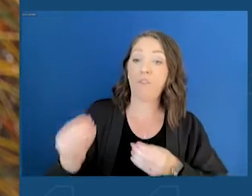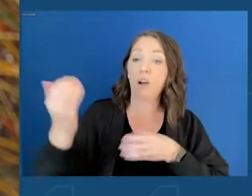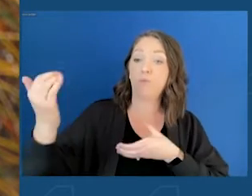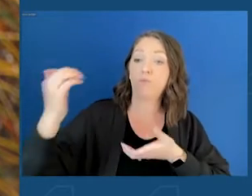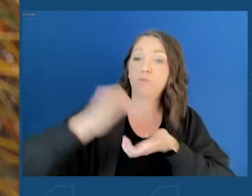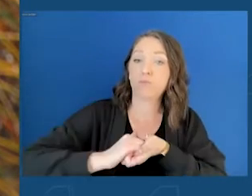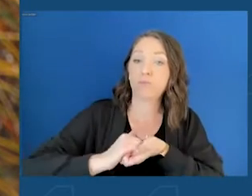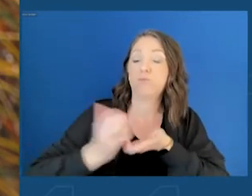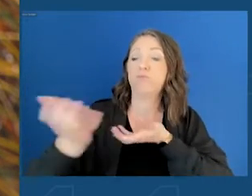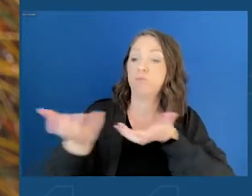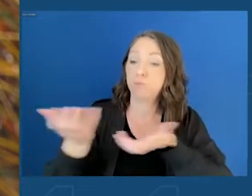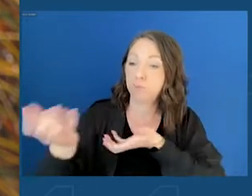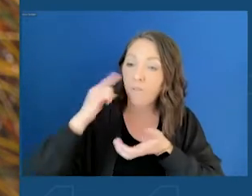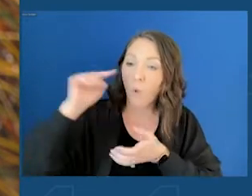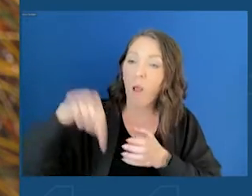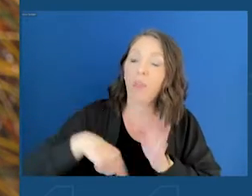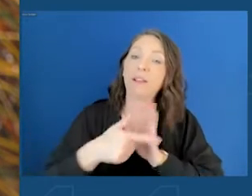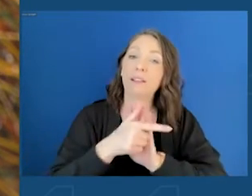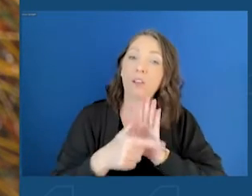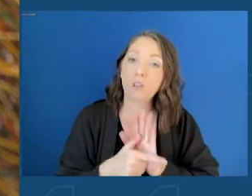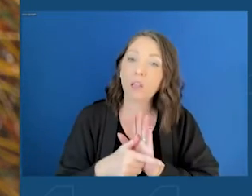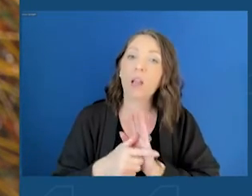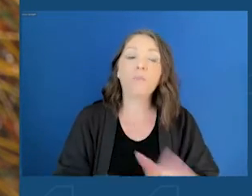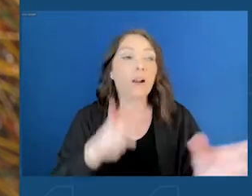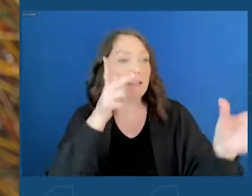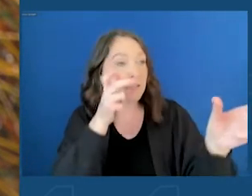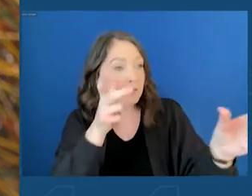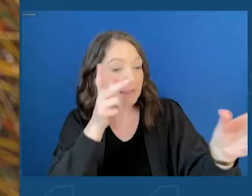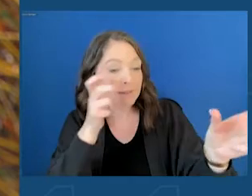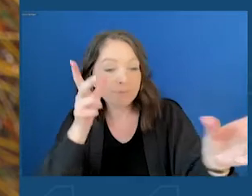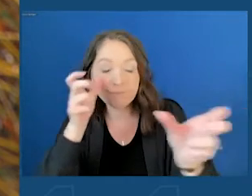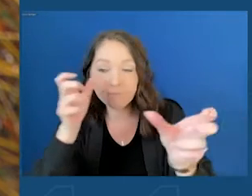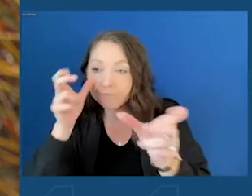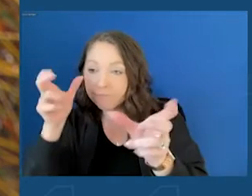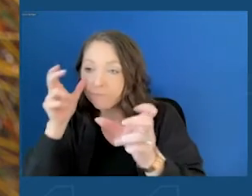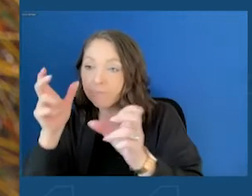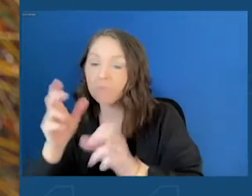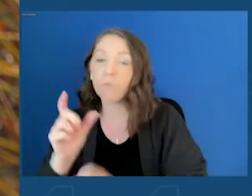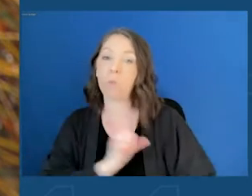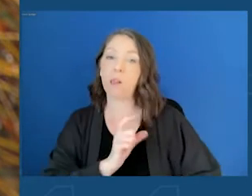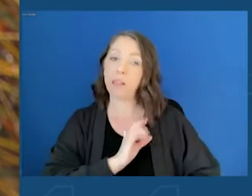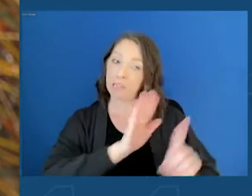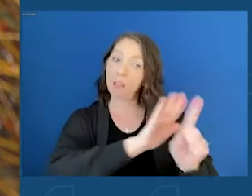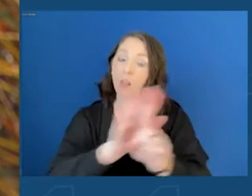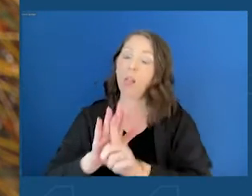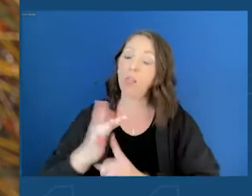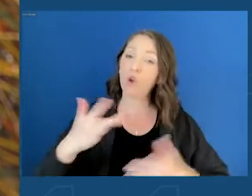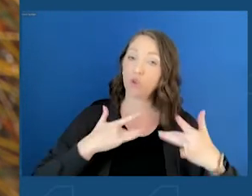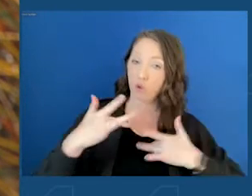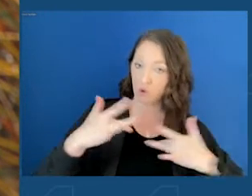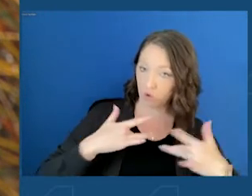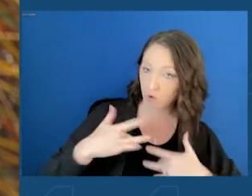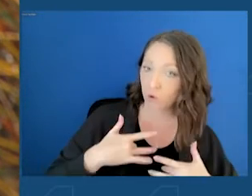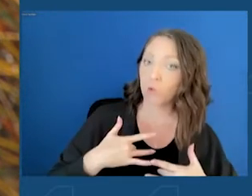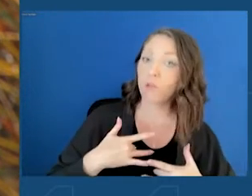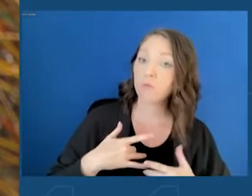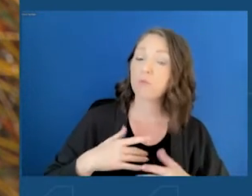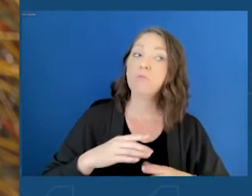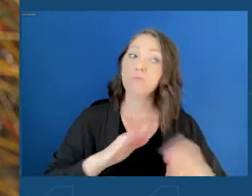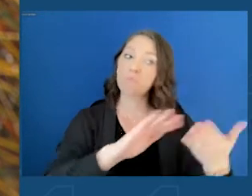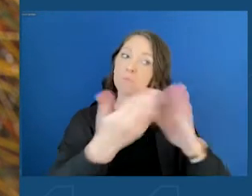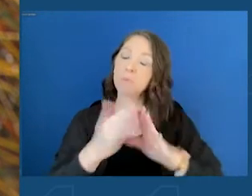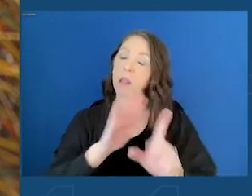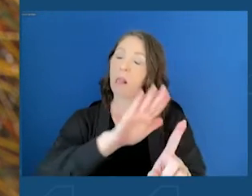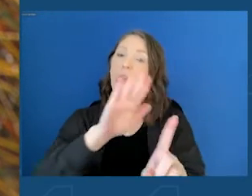on this legislation, and to listening to the concerns raised by law enforcement and the city's district attorneys.